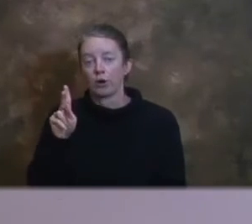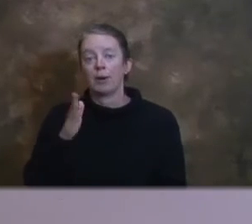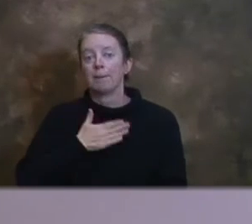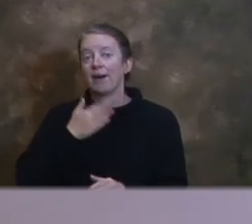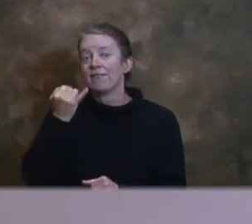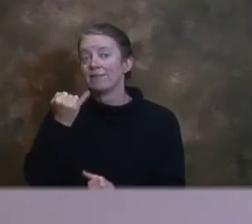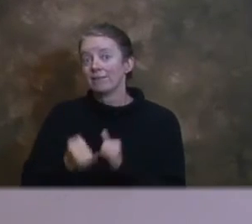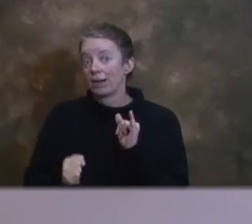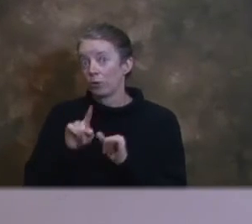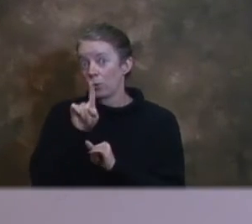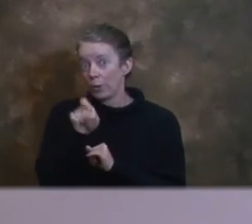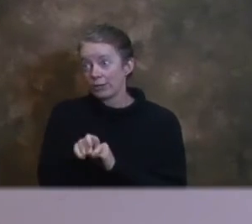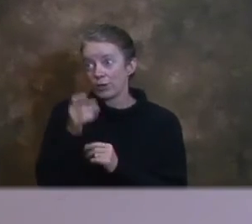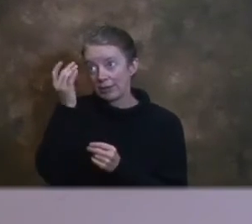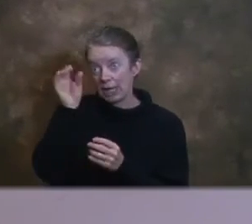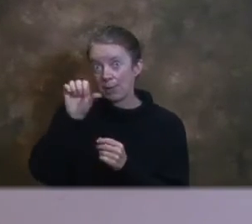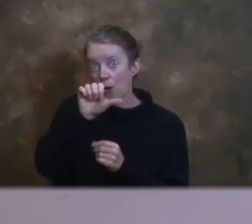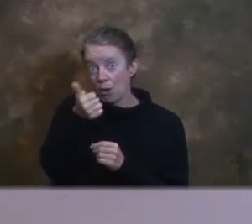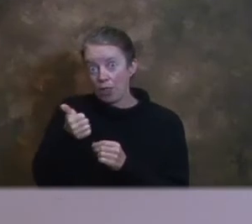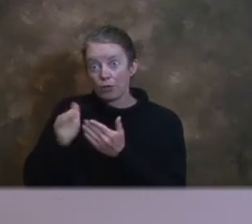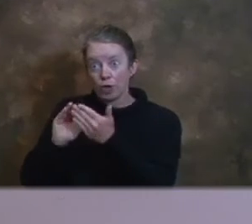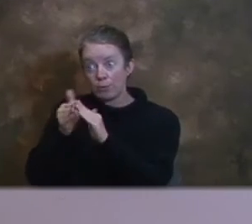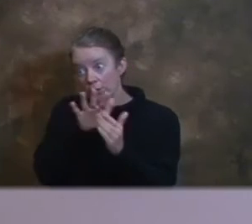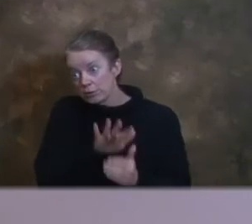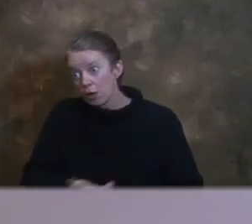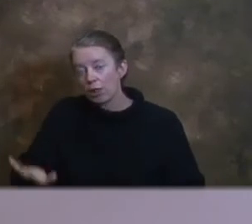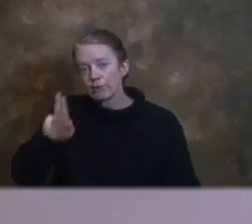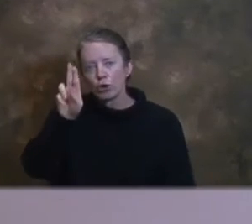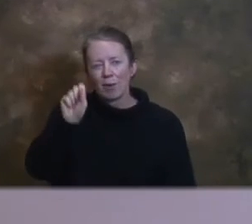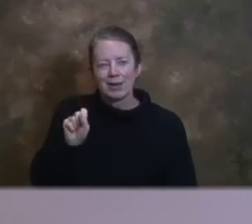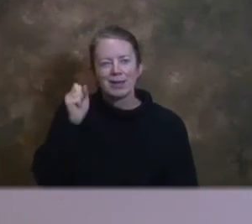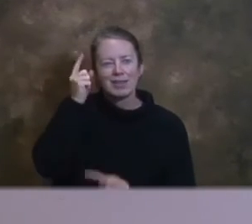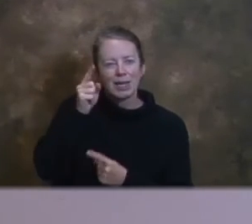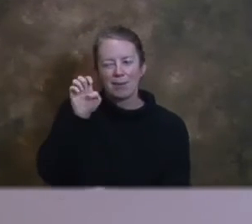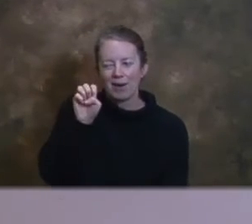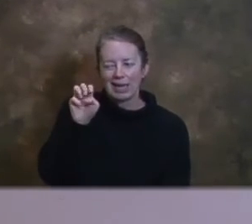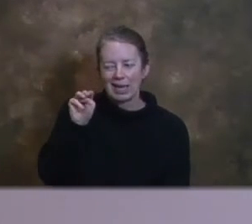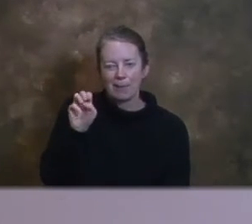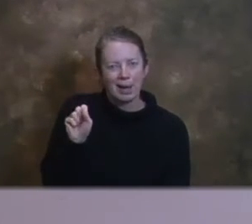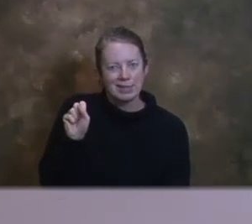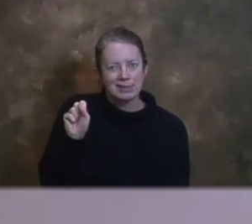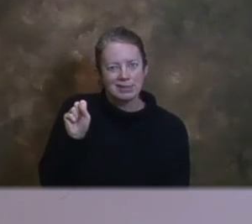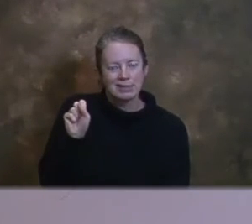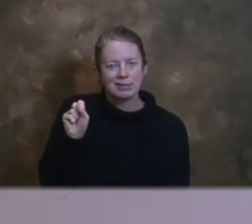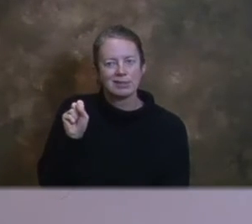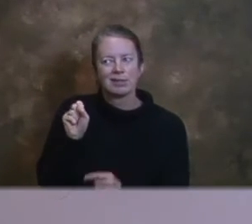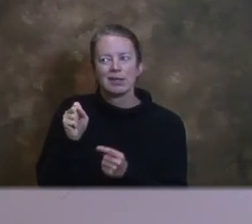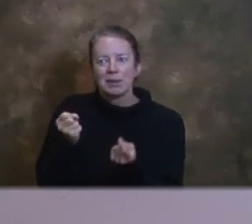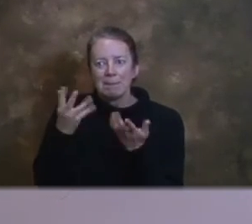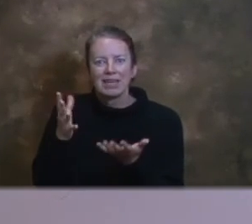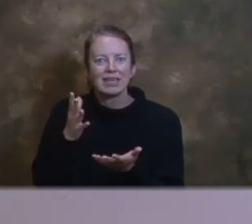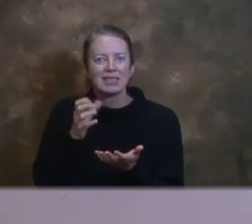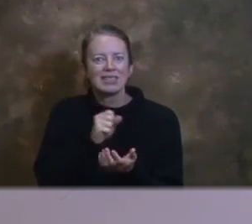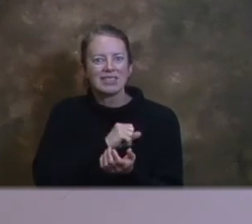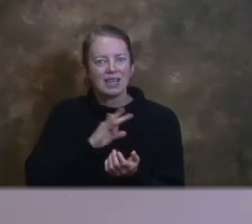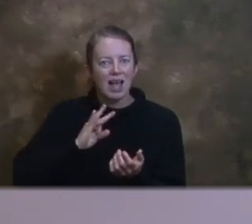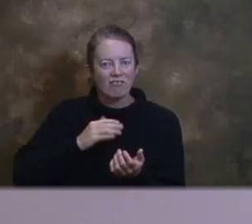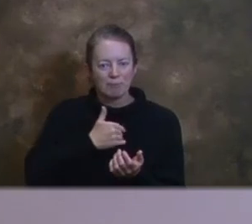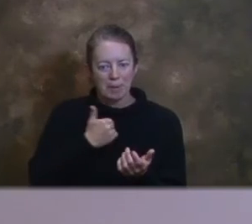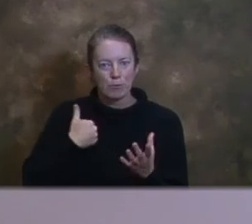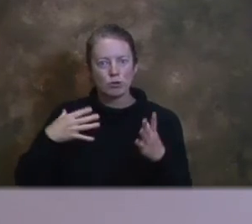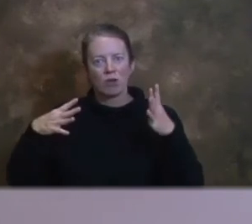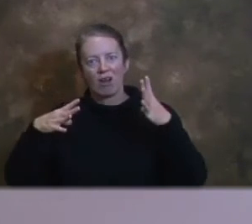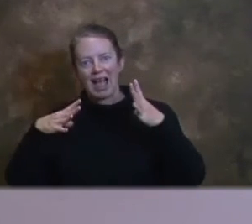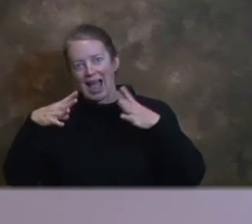it's hospitals or EMS units or whatever, they have a lot of staff out because they're sick. Yeah. Because of